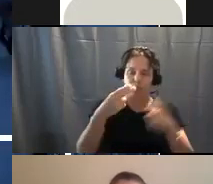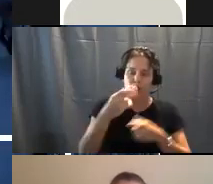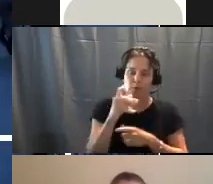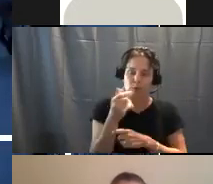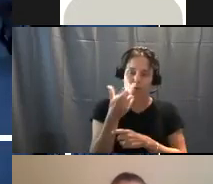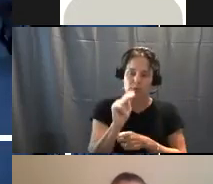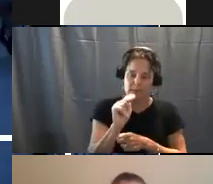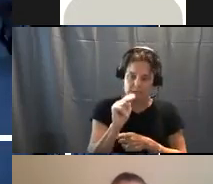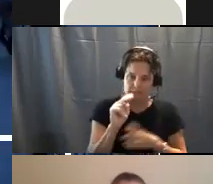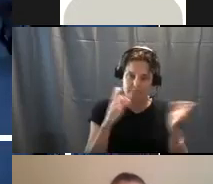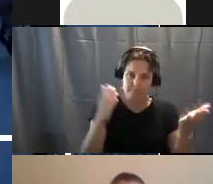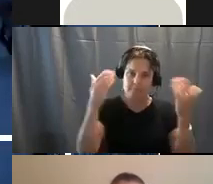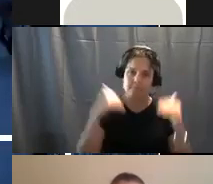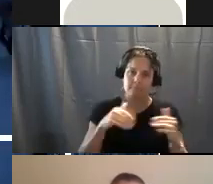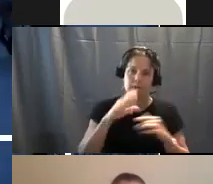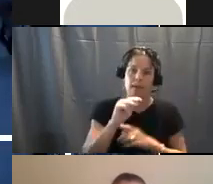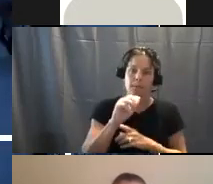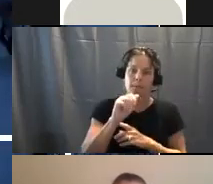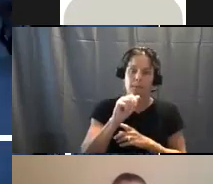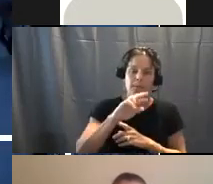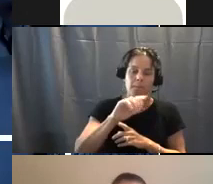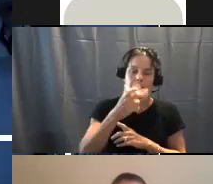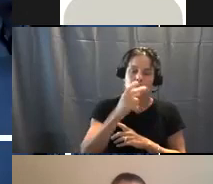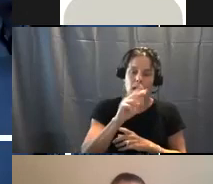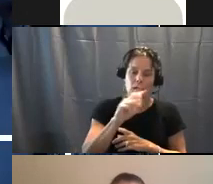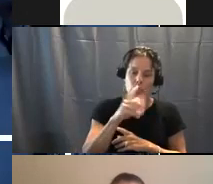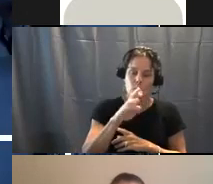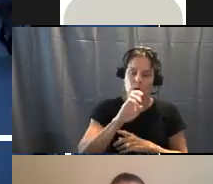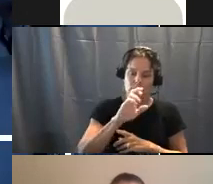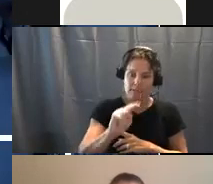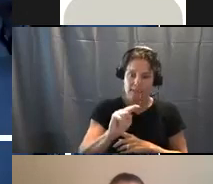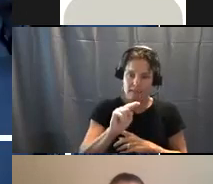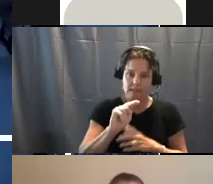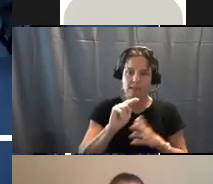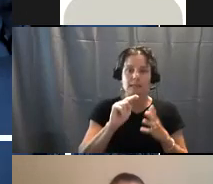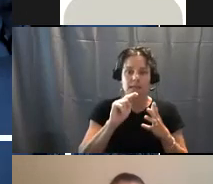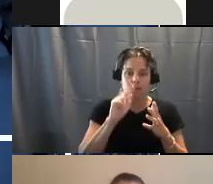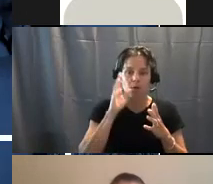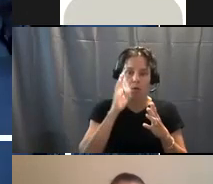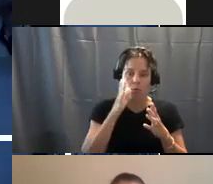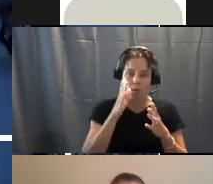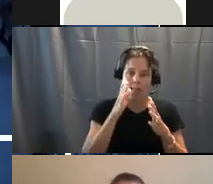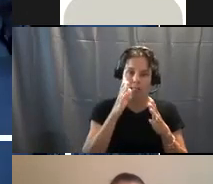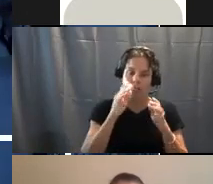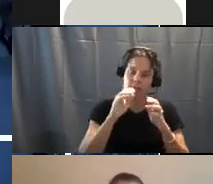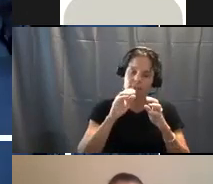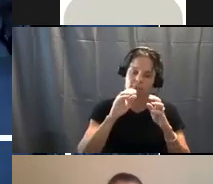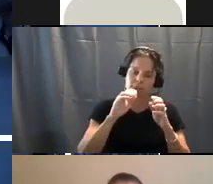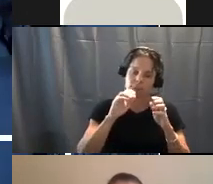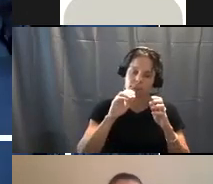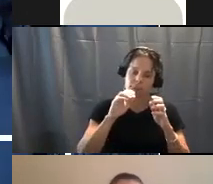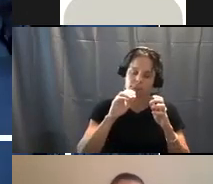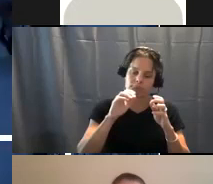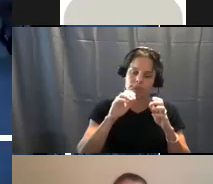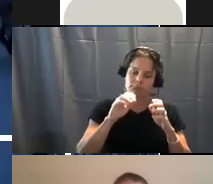specialist with a decade of successful experience in marketing and developing behavioral health recovery programs. Martin specializes in creating